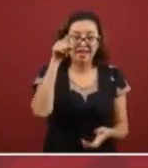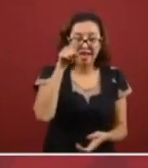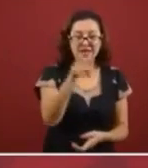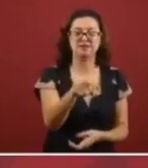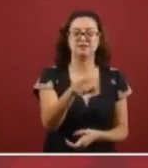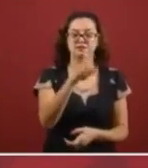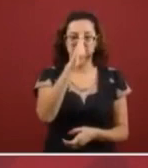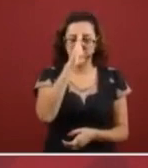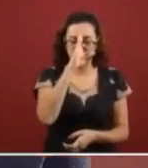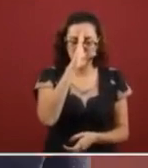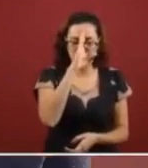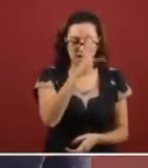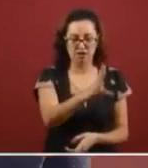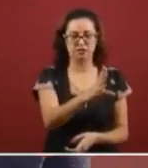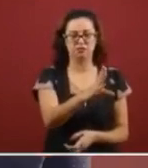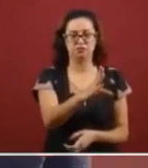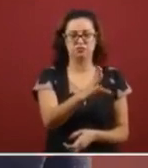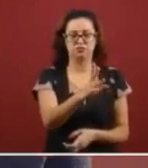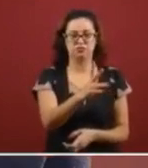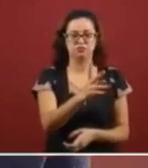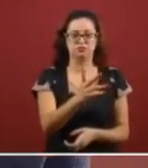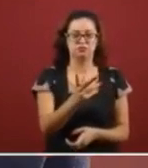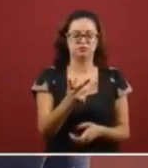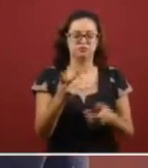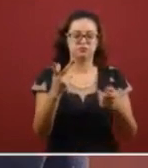and you deliver it to